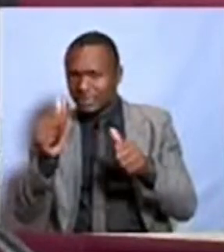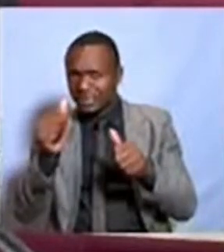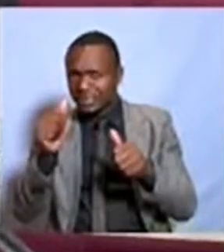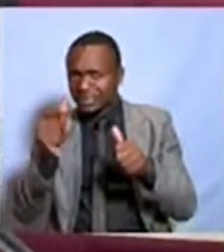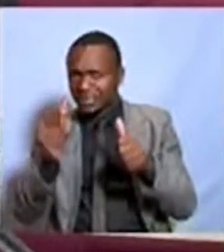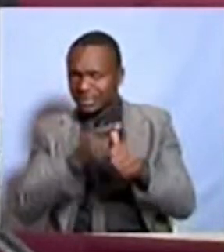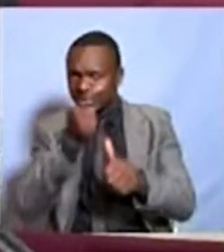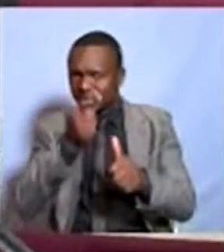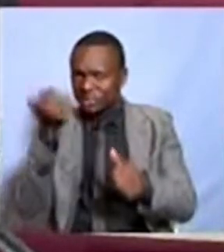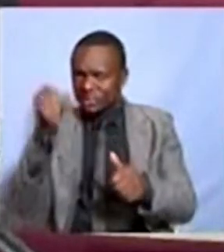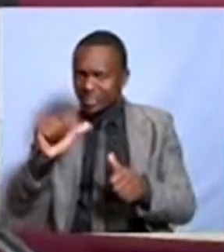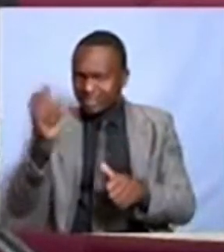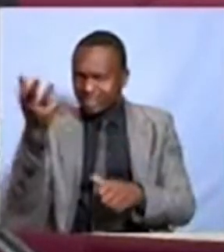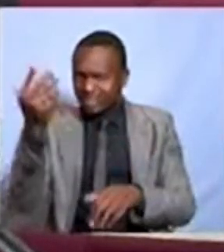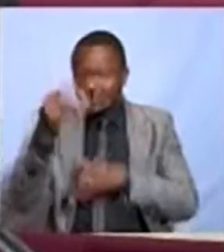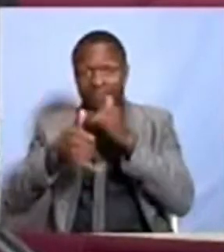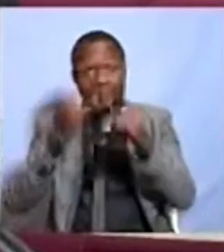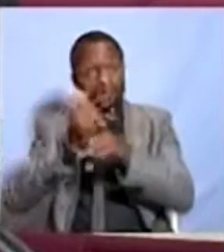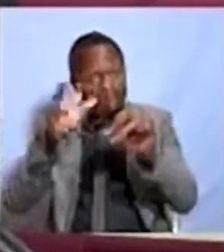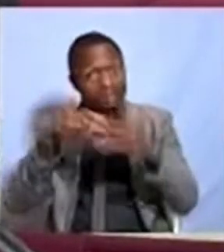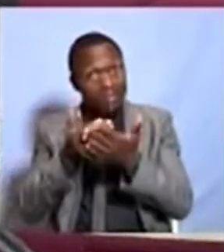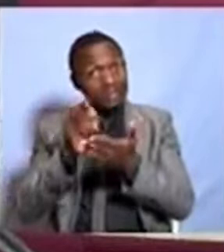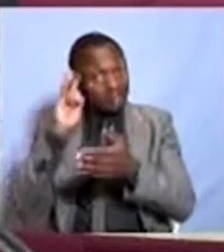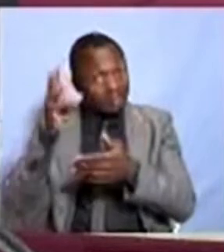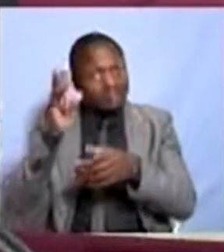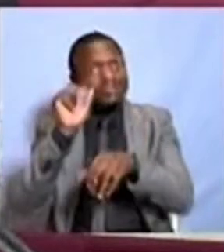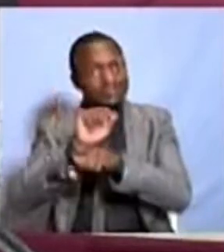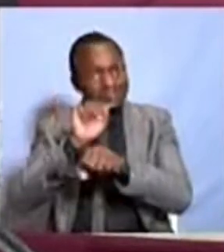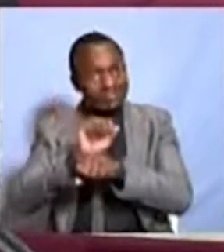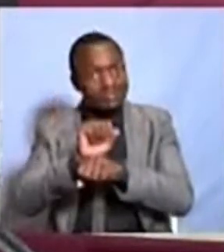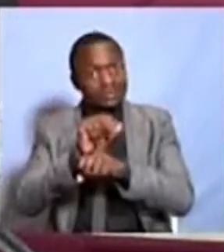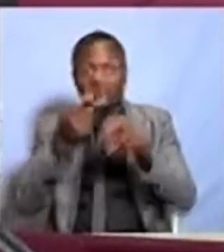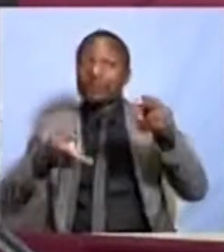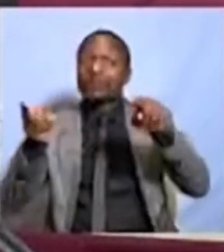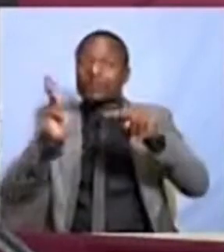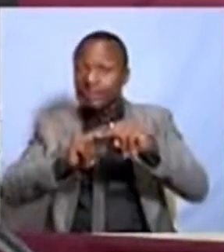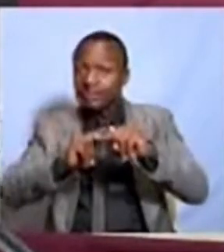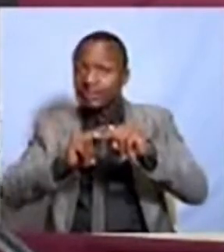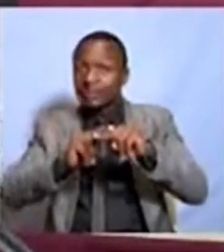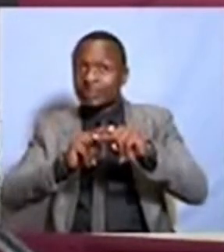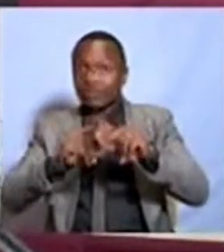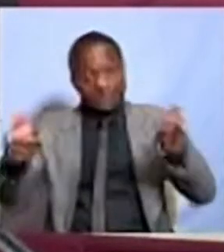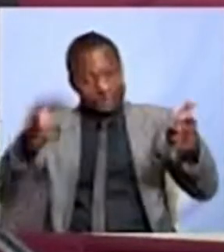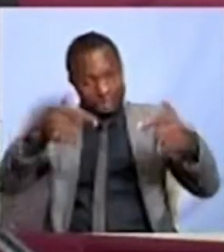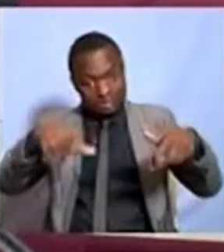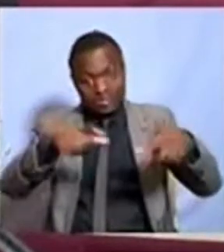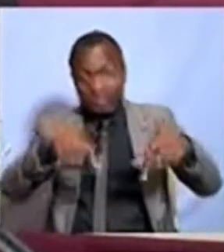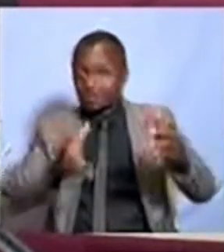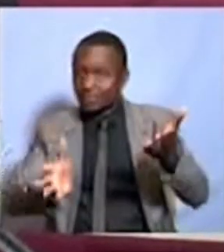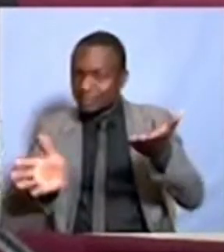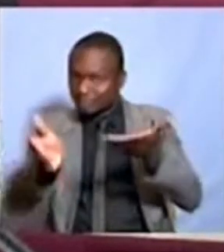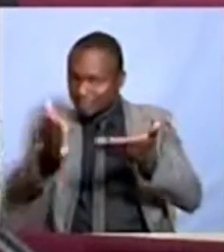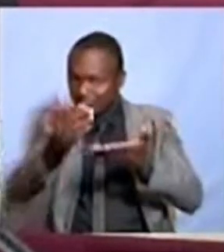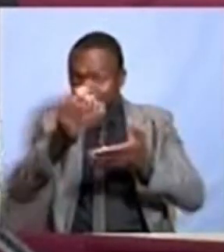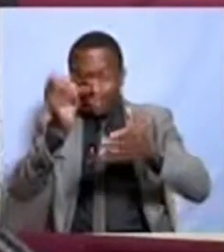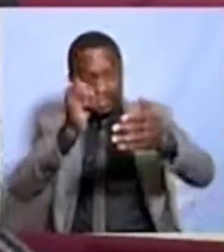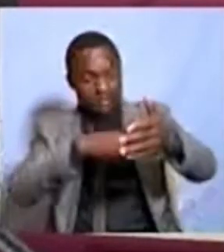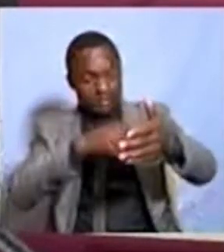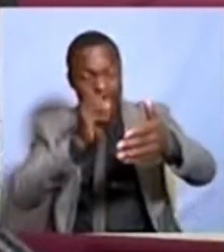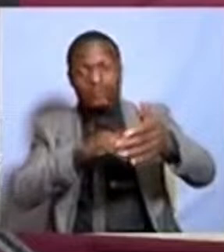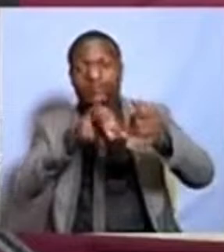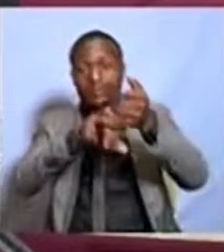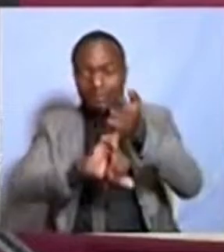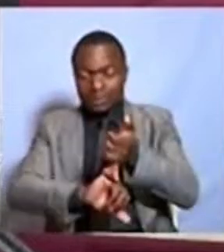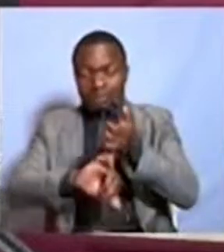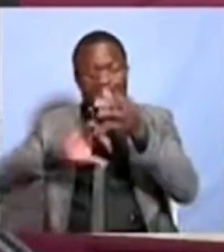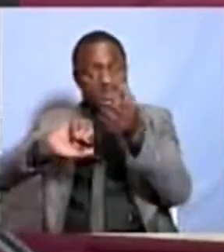and how that is going to work. How possible is it to increase our domestic resource mobilization to invest in these social